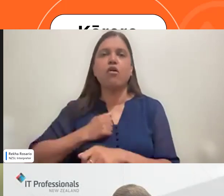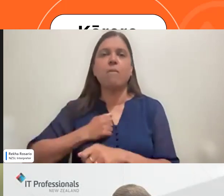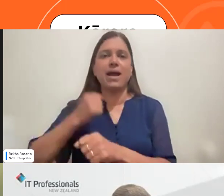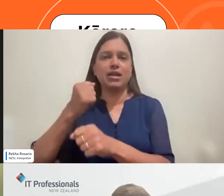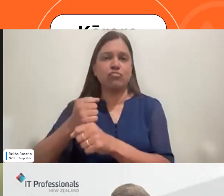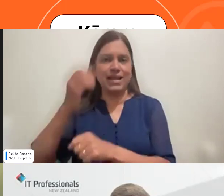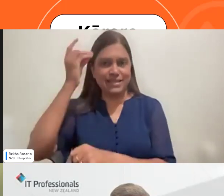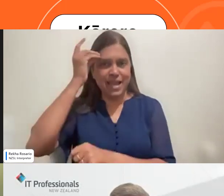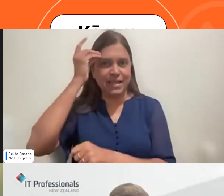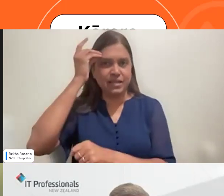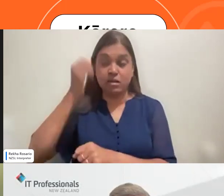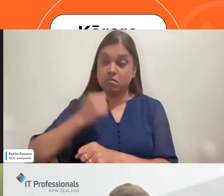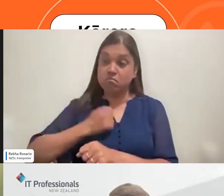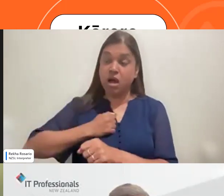got